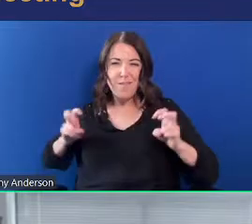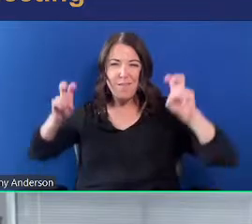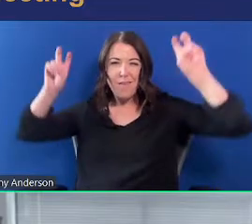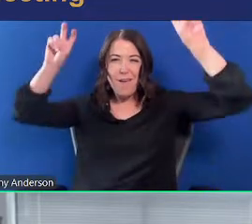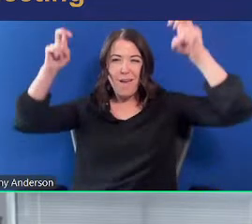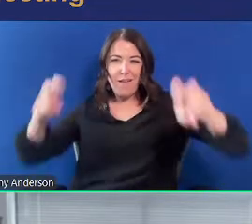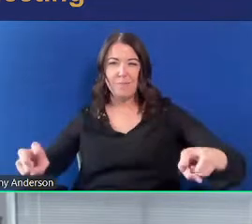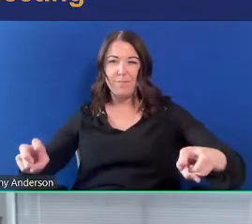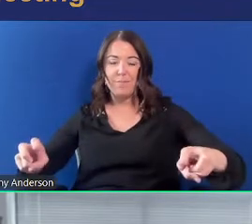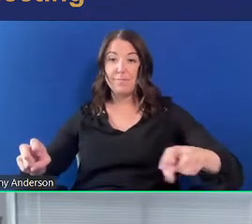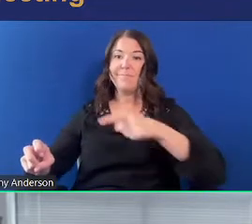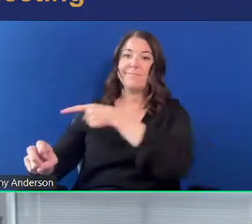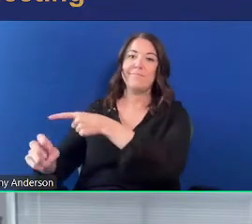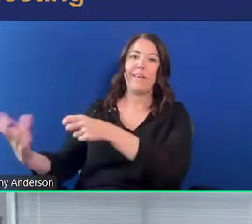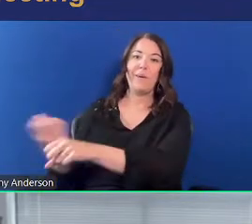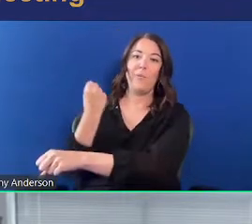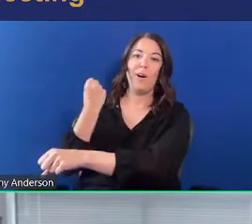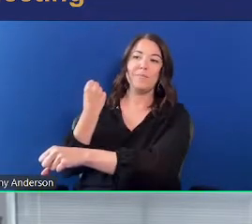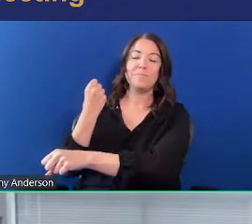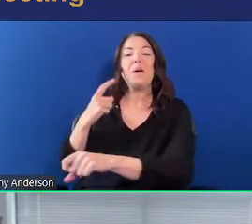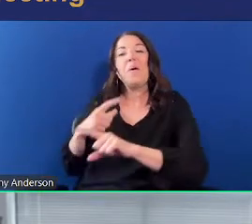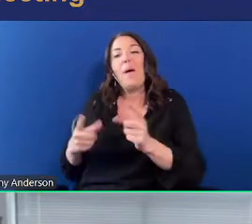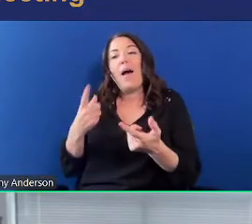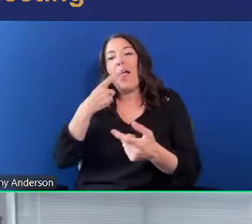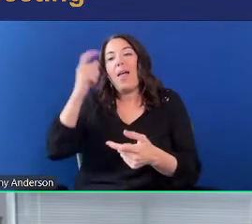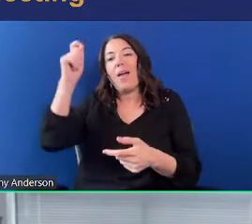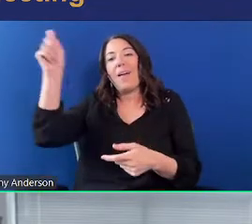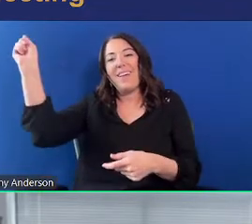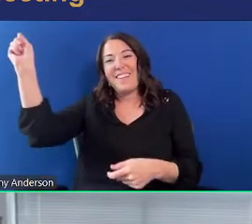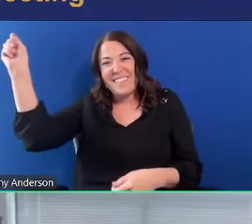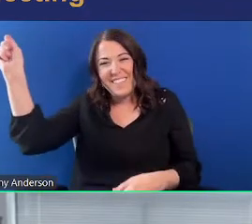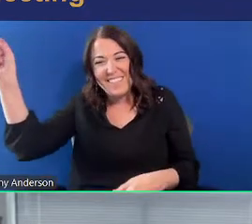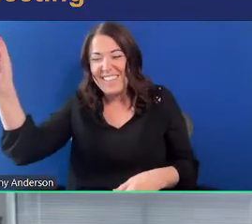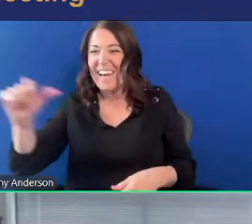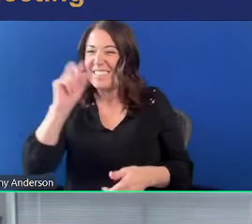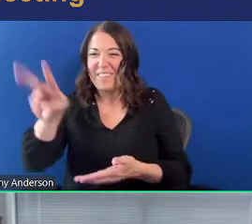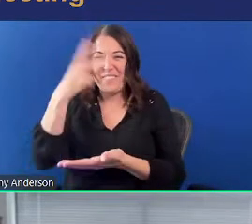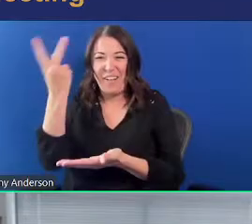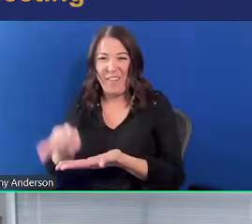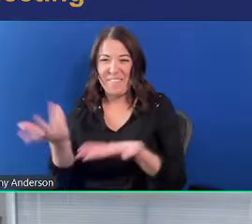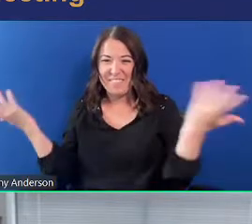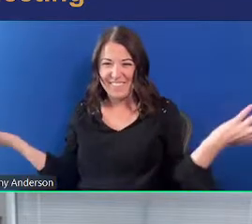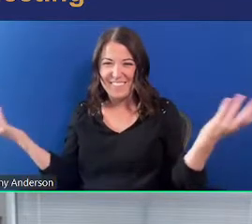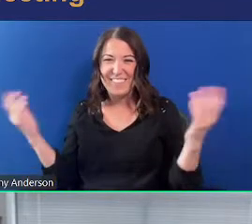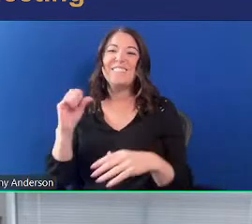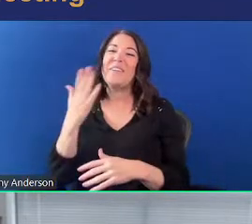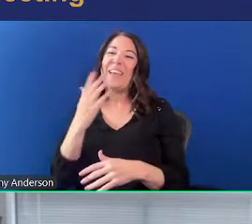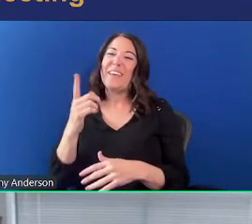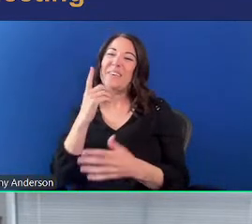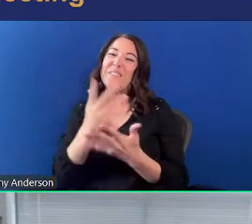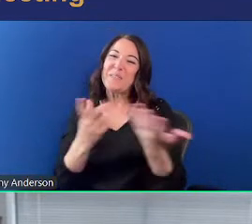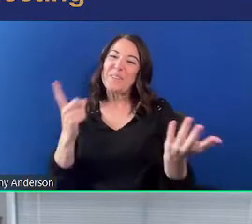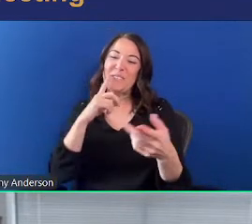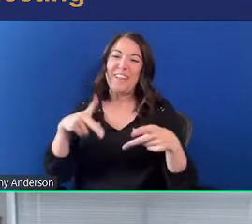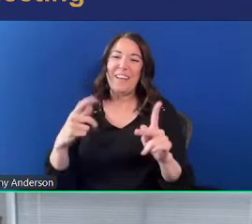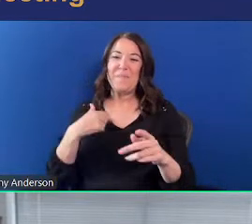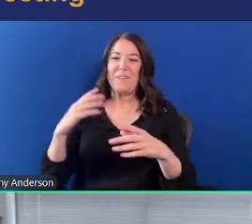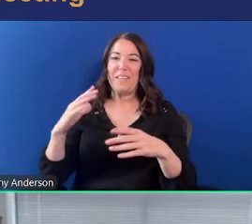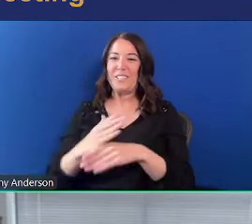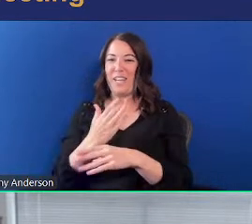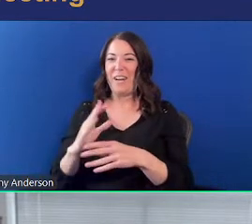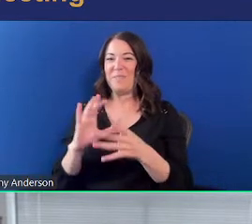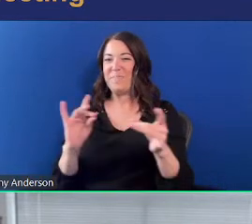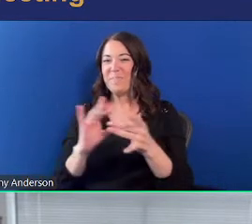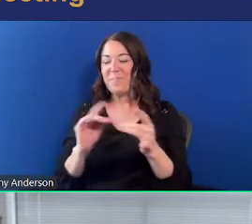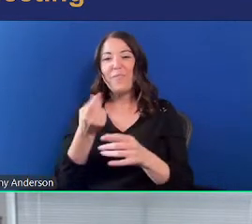won. But I would like to say that I did it, and I didn't fall off. But thank you so much for letting me just share a few things from